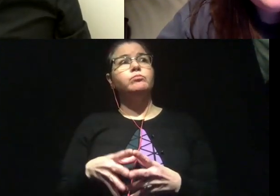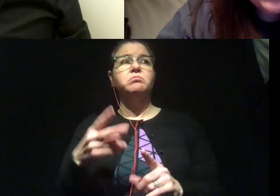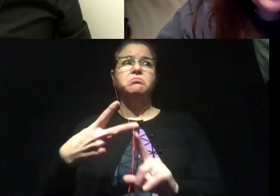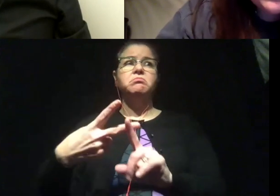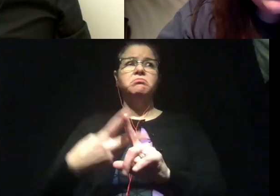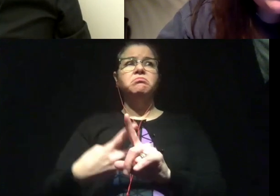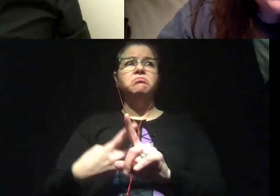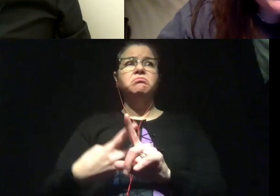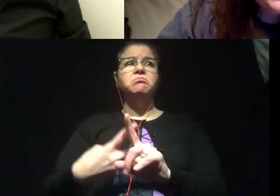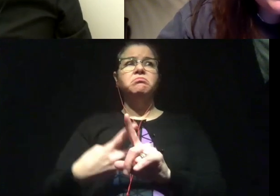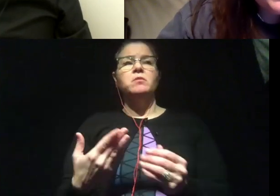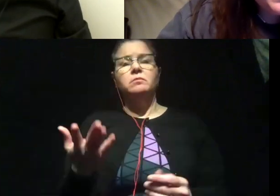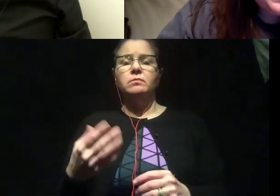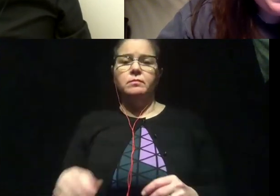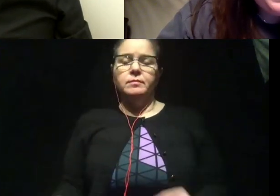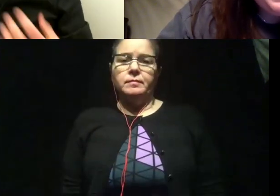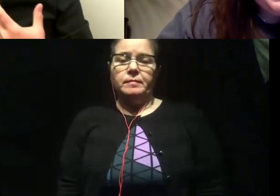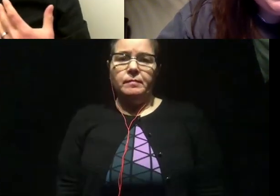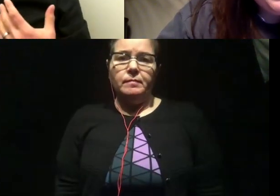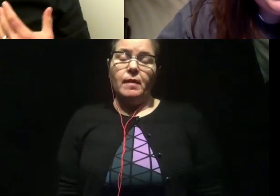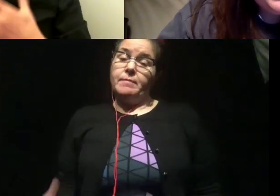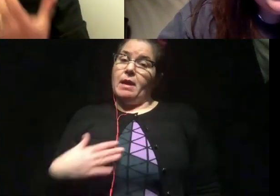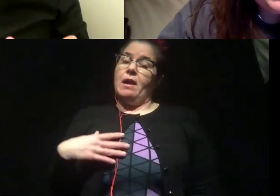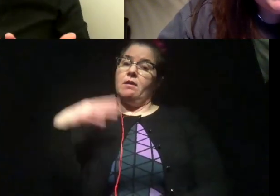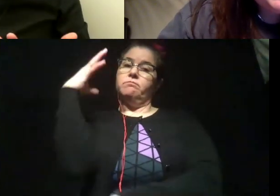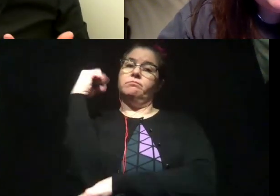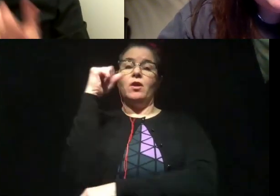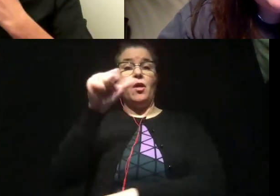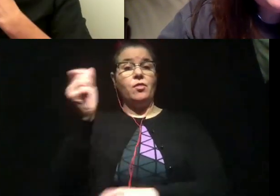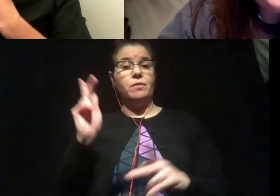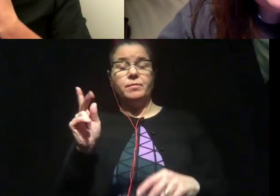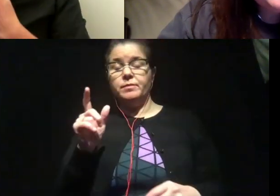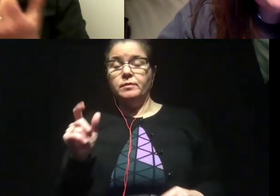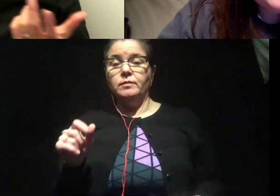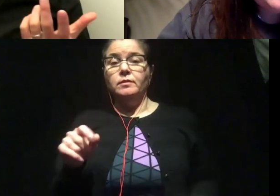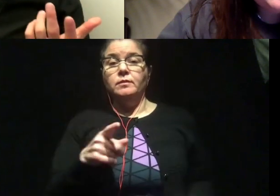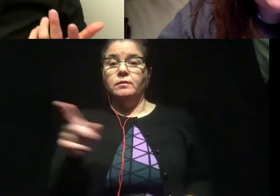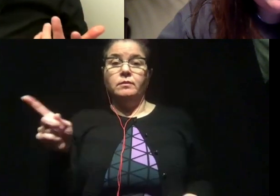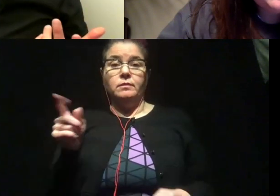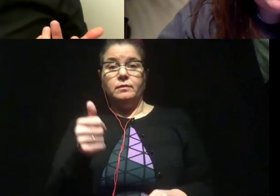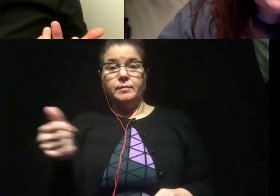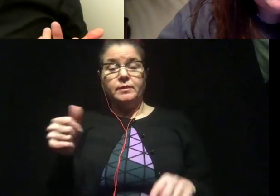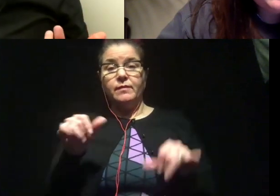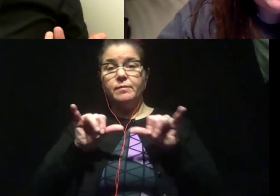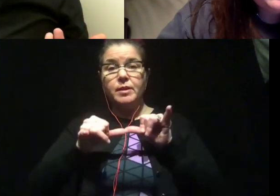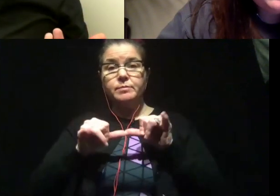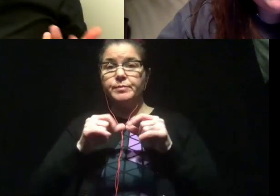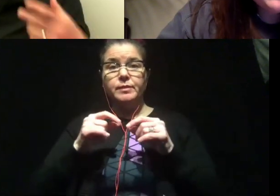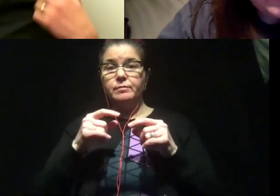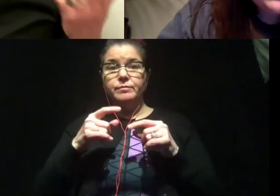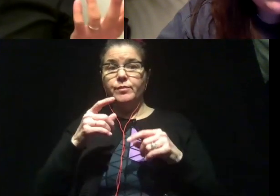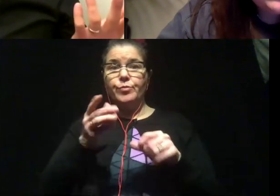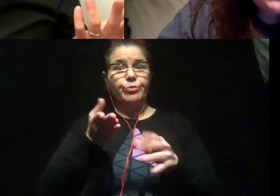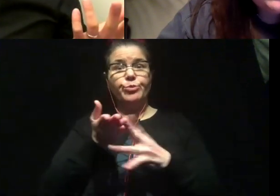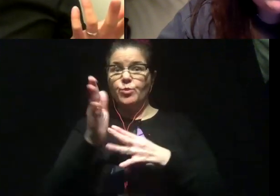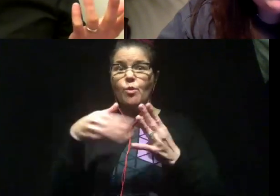months in Greenland. That's my longest stretch. There are other people who, again, take measurements throughout the whole winter. They'll